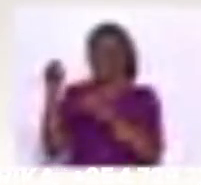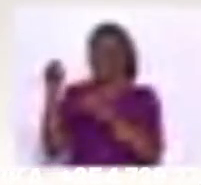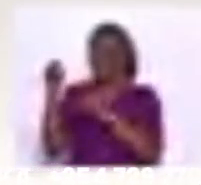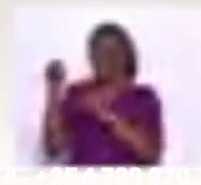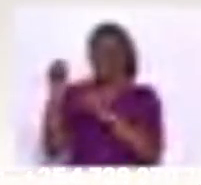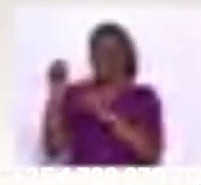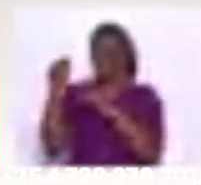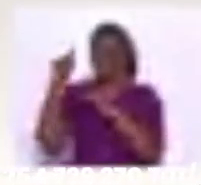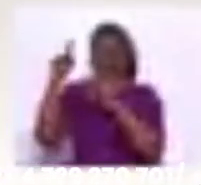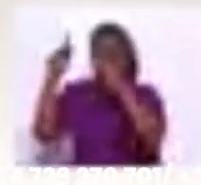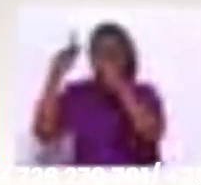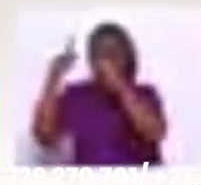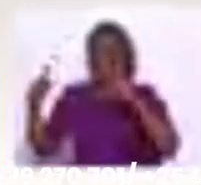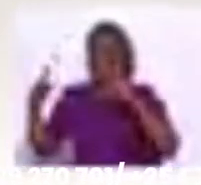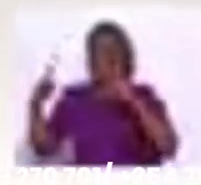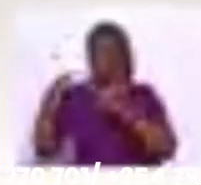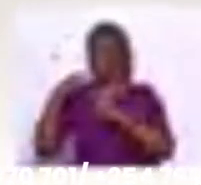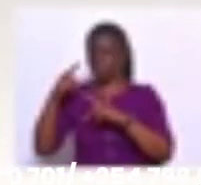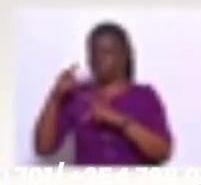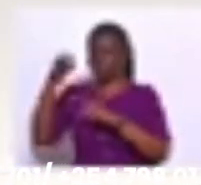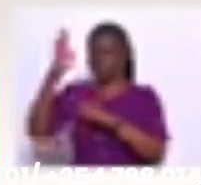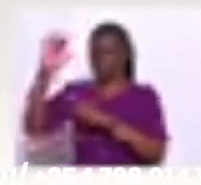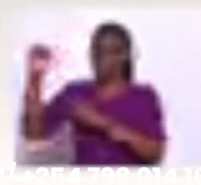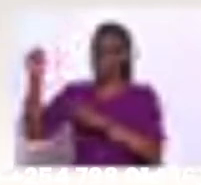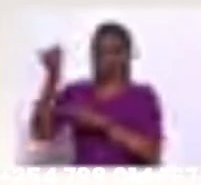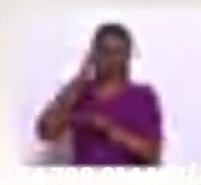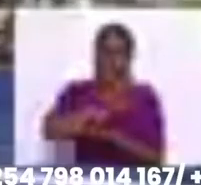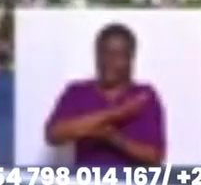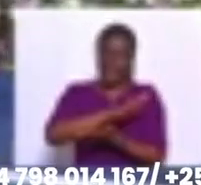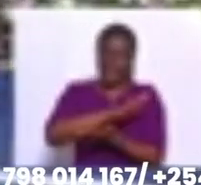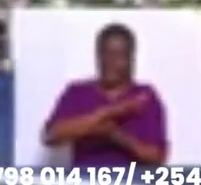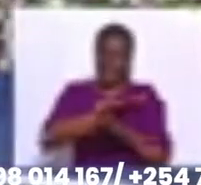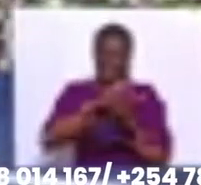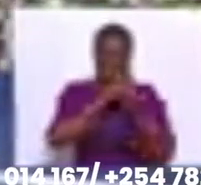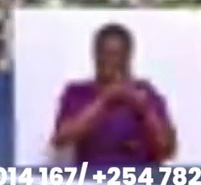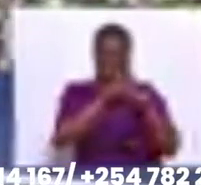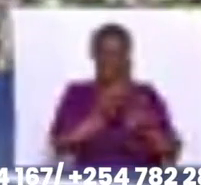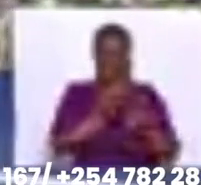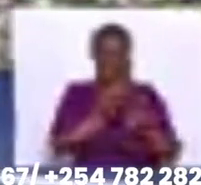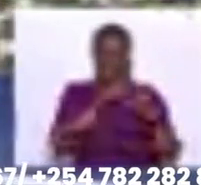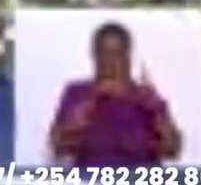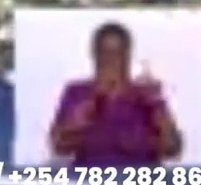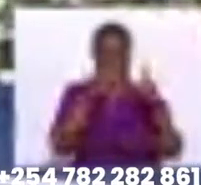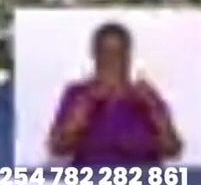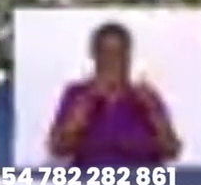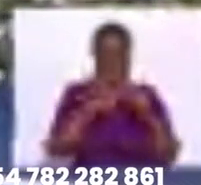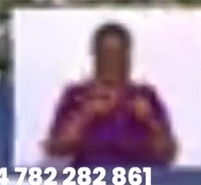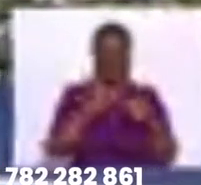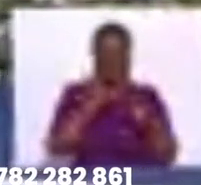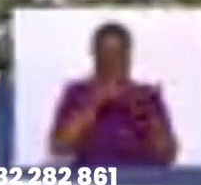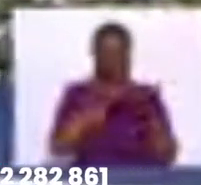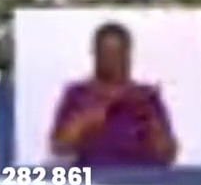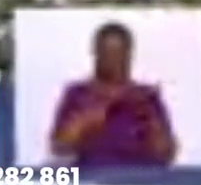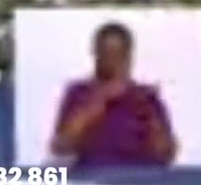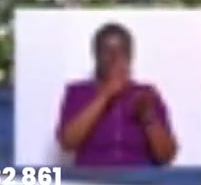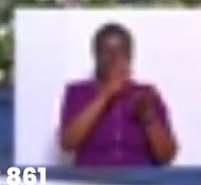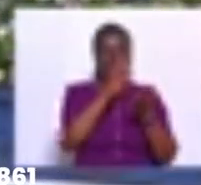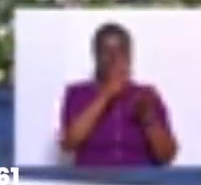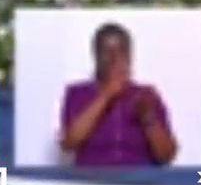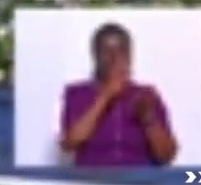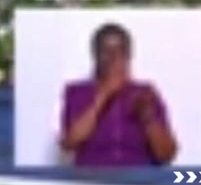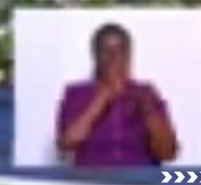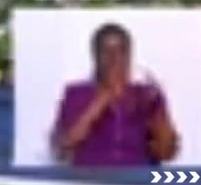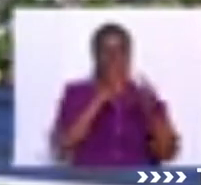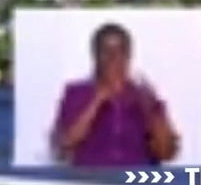was told by God, go back and give him a new message. He said, look, I'm going to give you 15 more years. You are going to